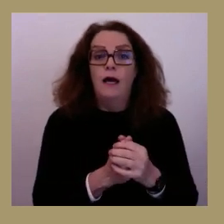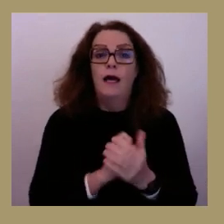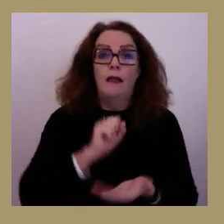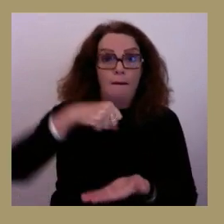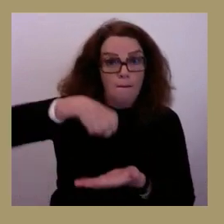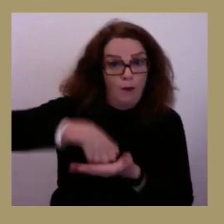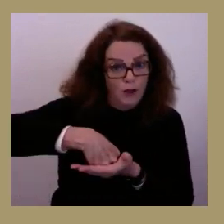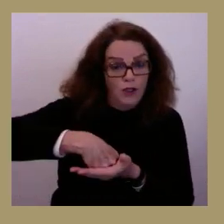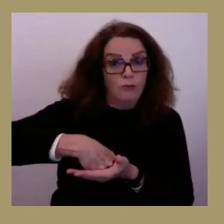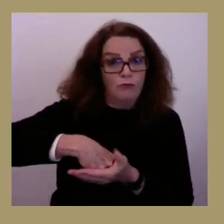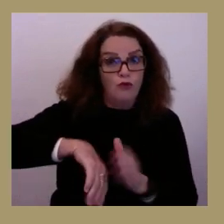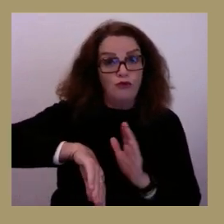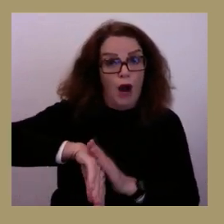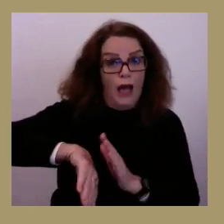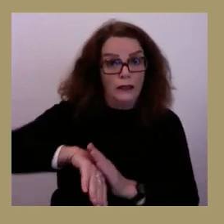corner,